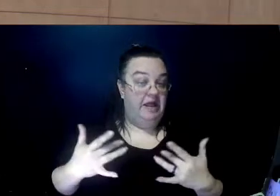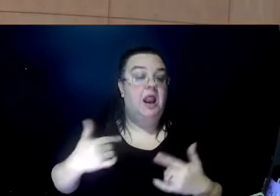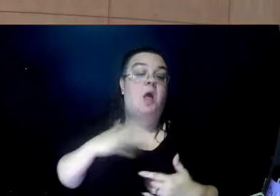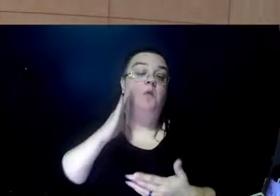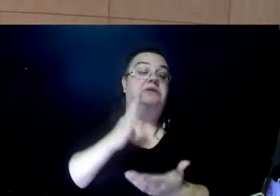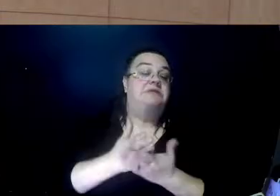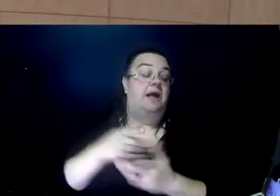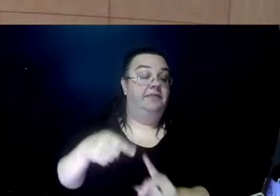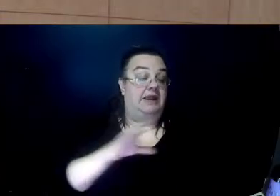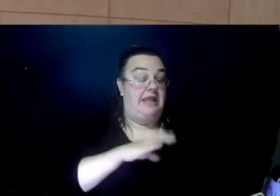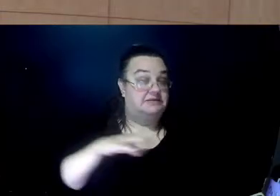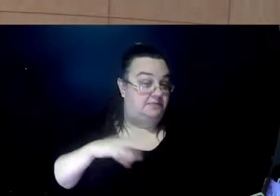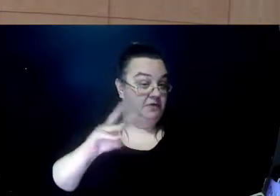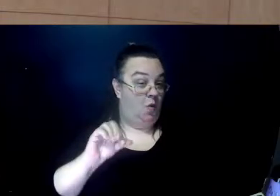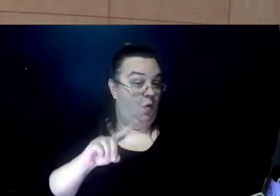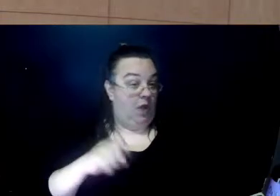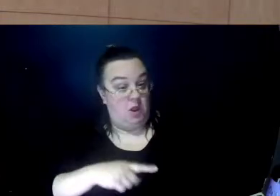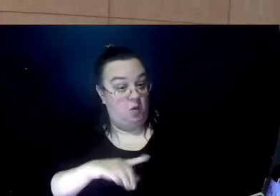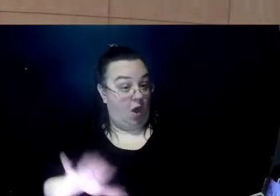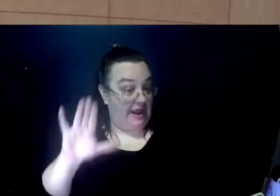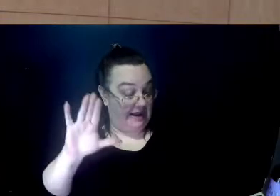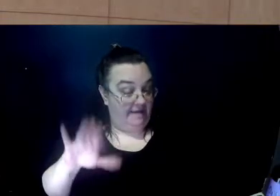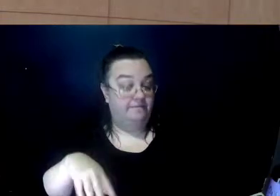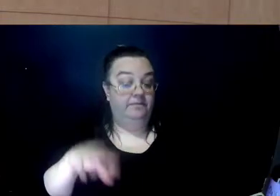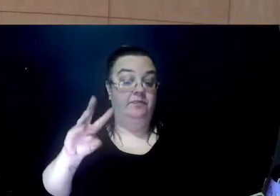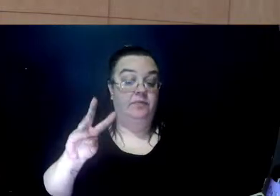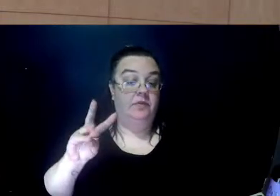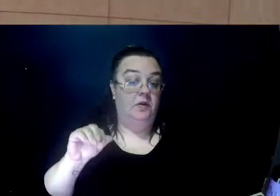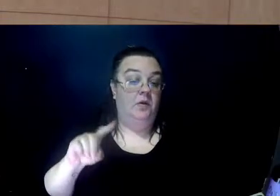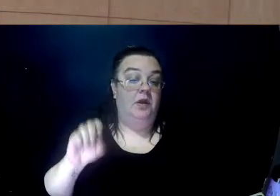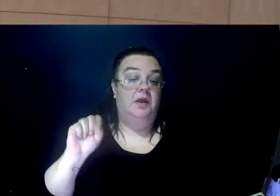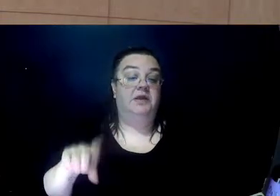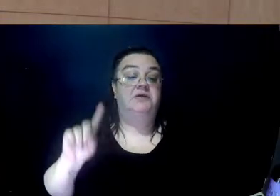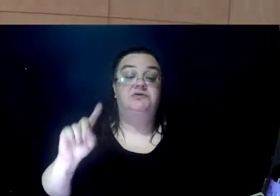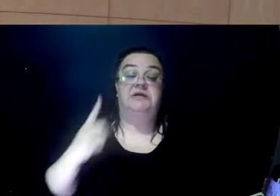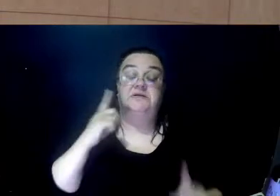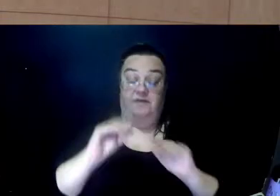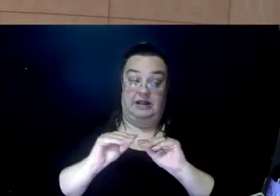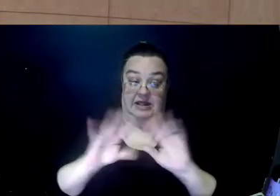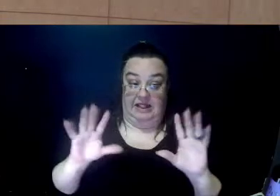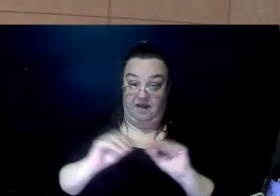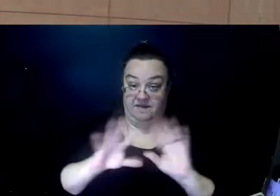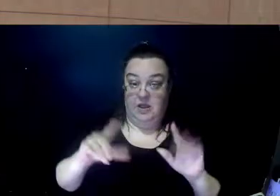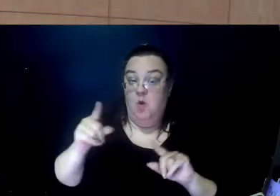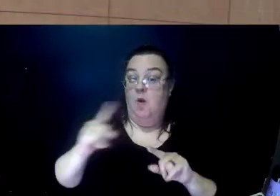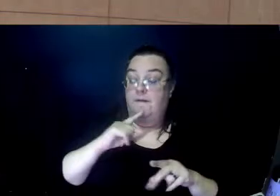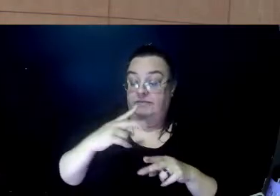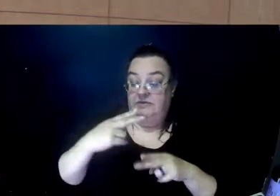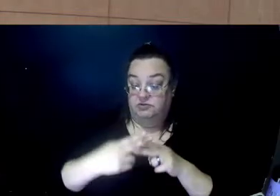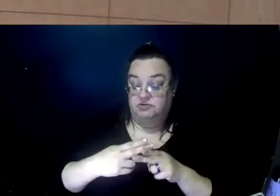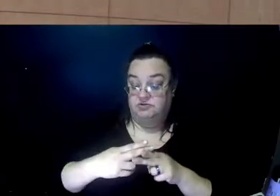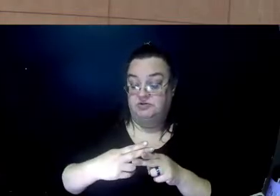there. Councilmember Wade, you have your hand up. Yeah, just for clarification, you mentioned this is